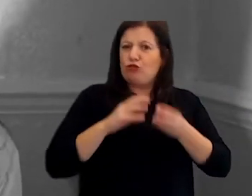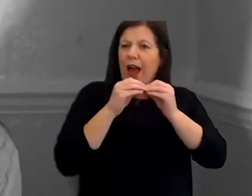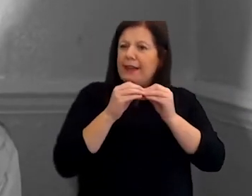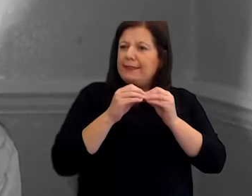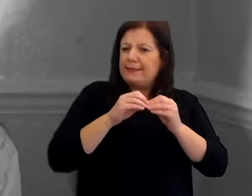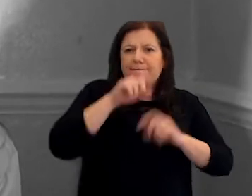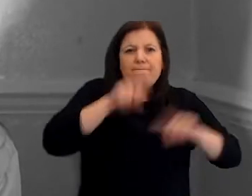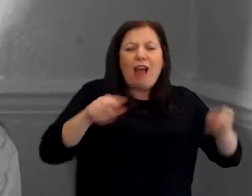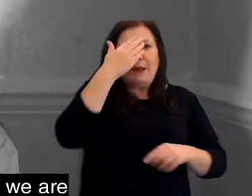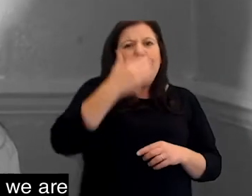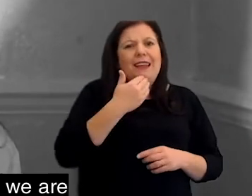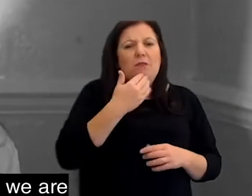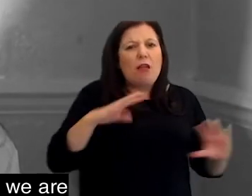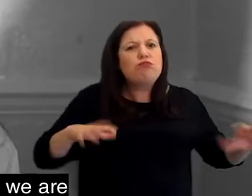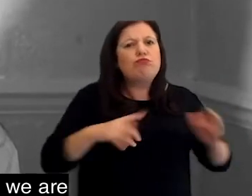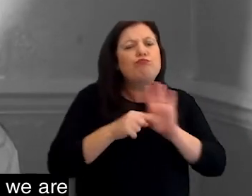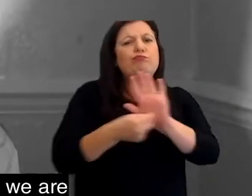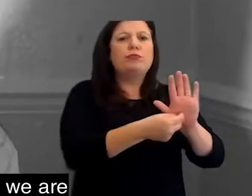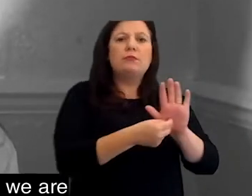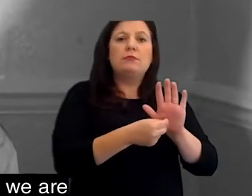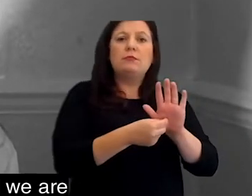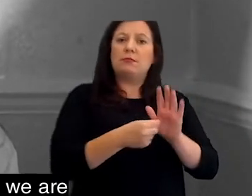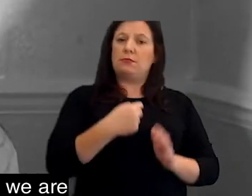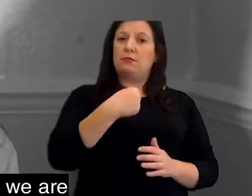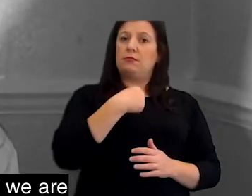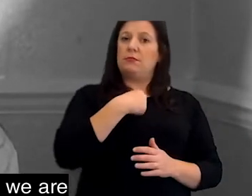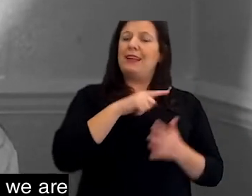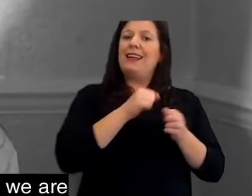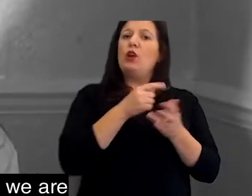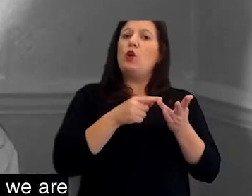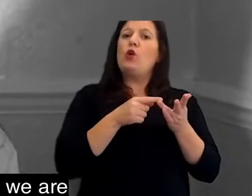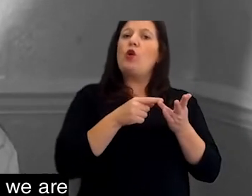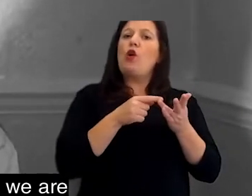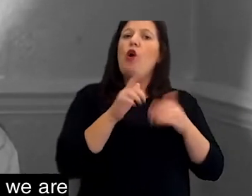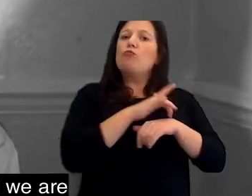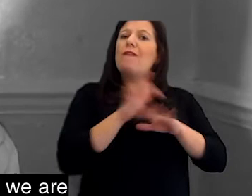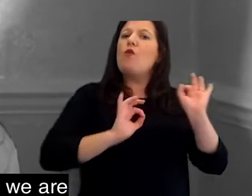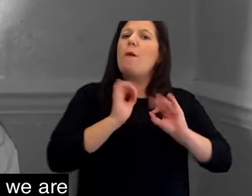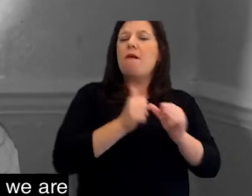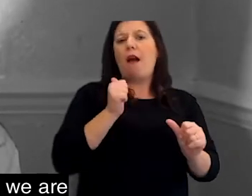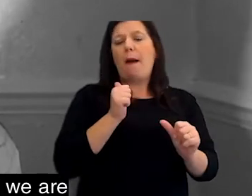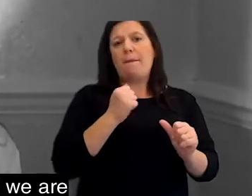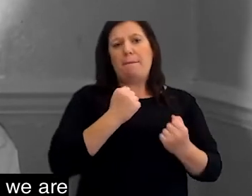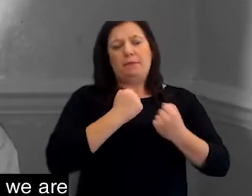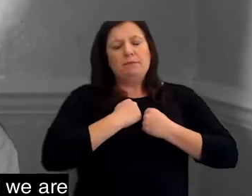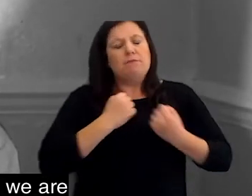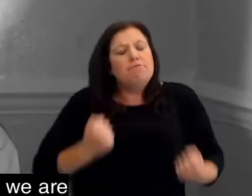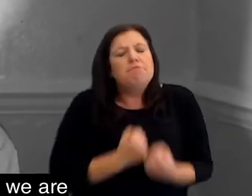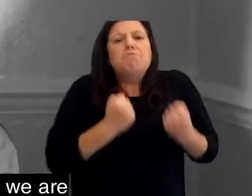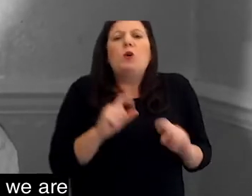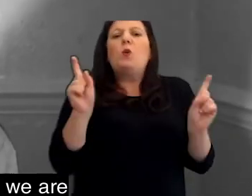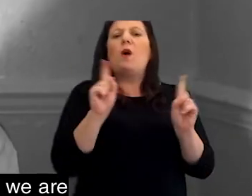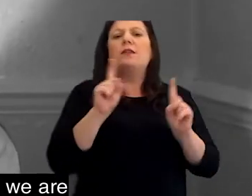know at Ego that we've got more to do, but diversity is our strength. And we are dedicated to